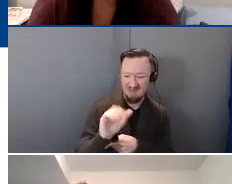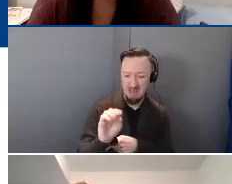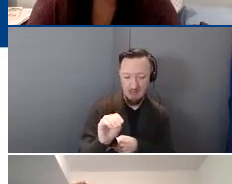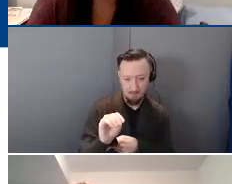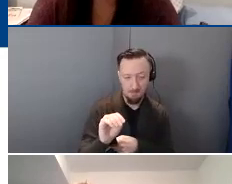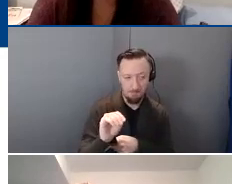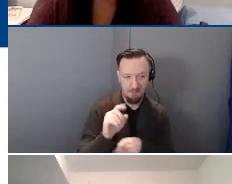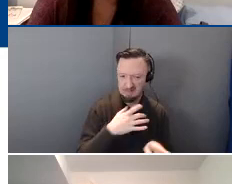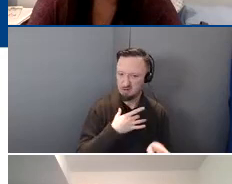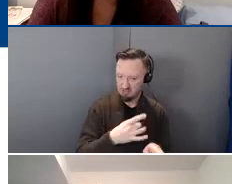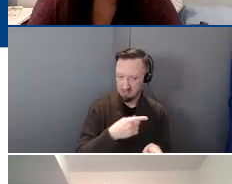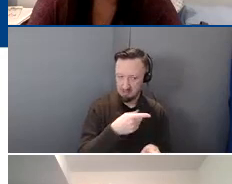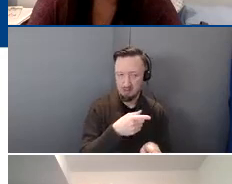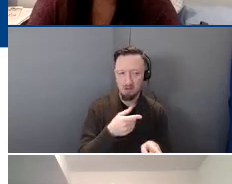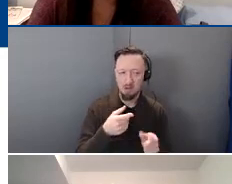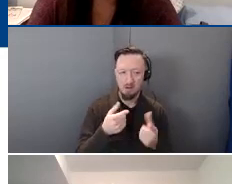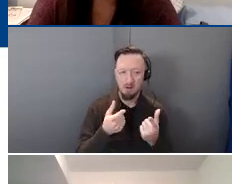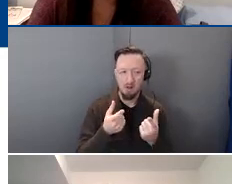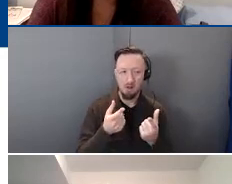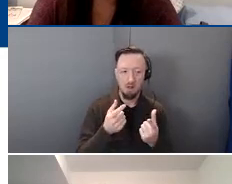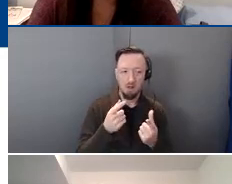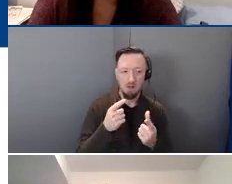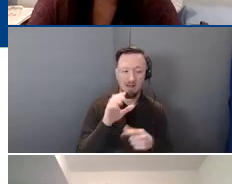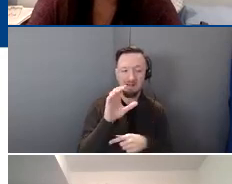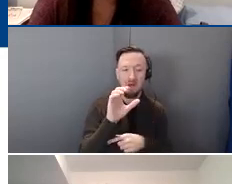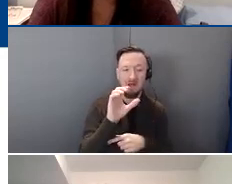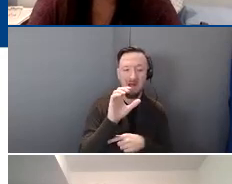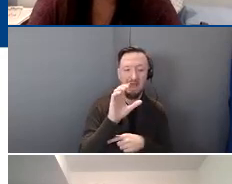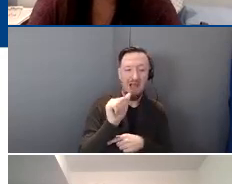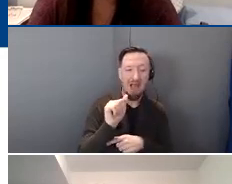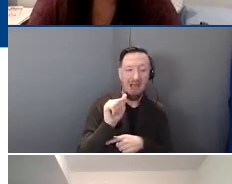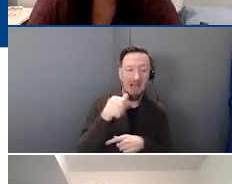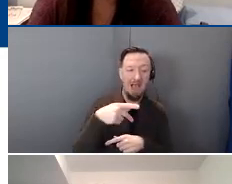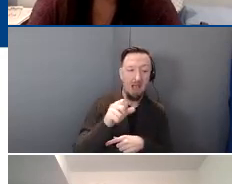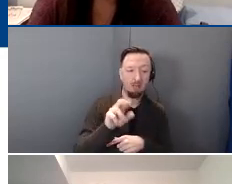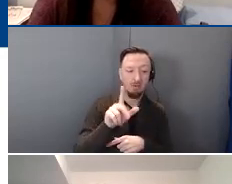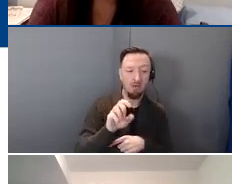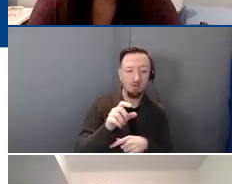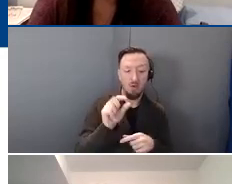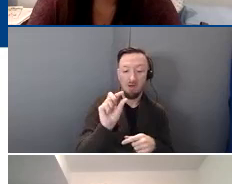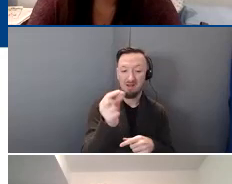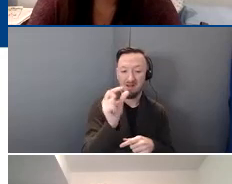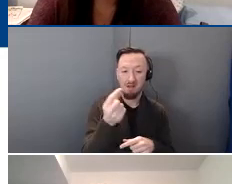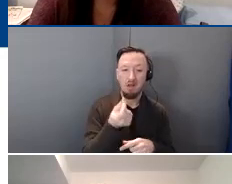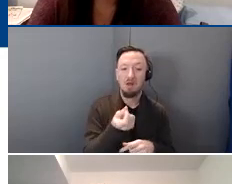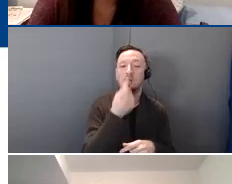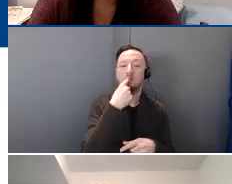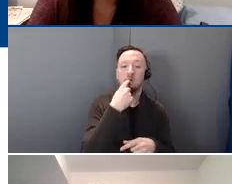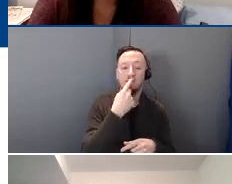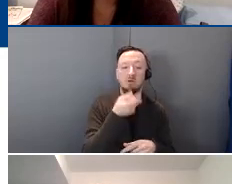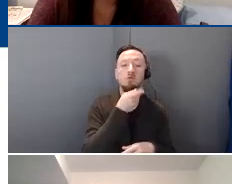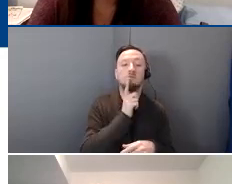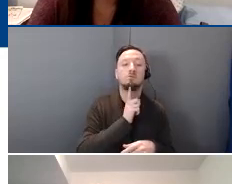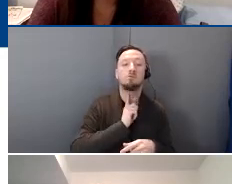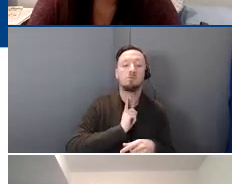very interesting because it's a capsule endoscopy. So the patient would actually swallow this capsule, and there's a